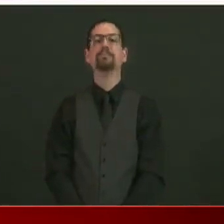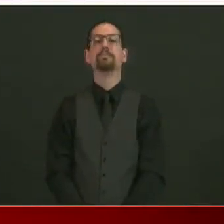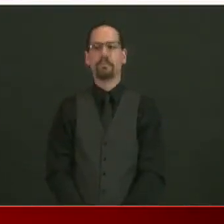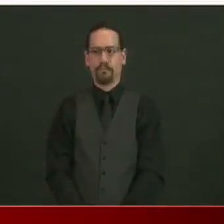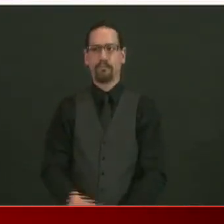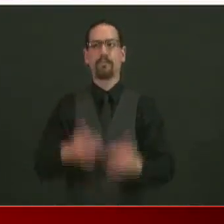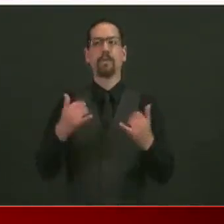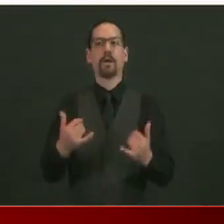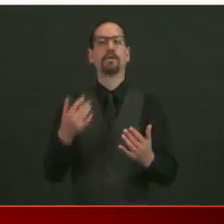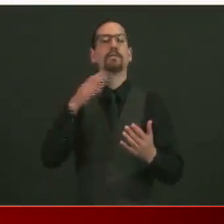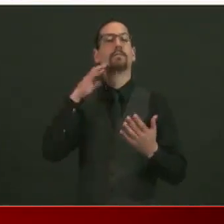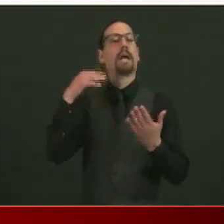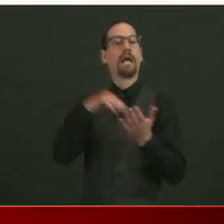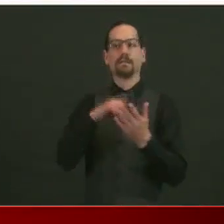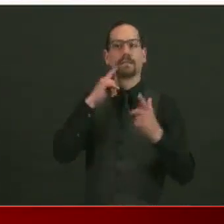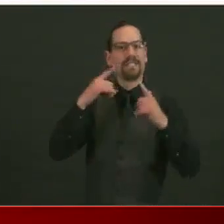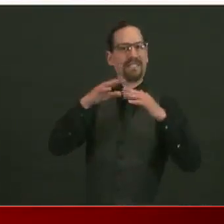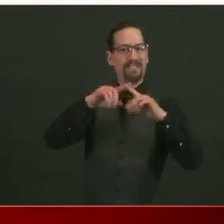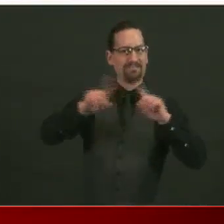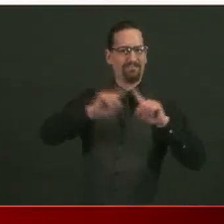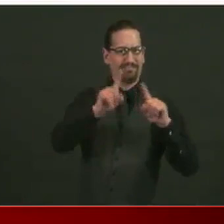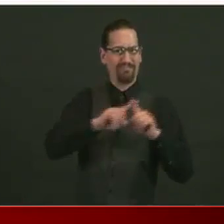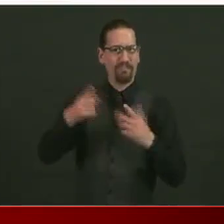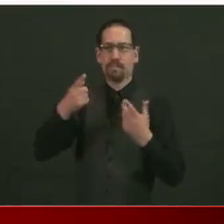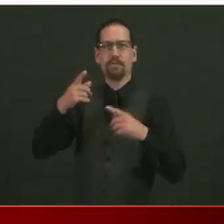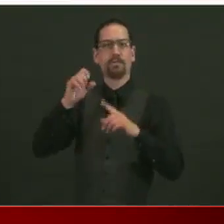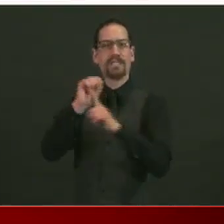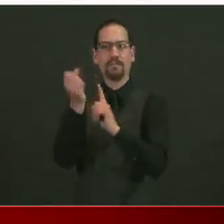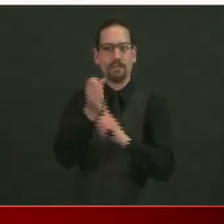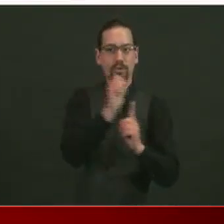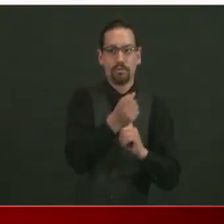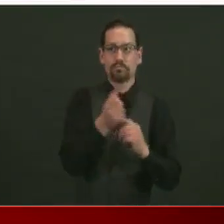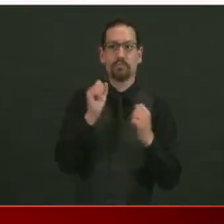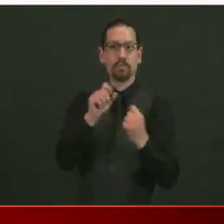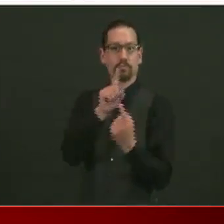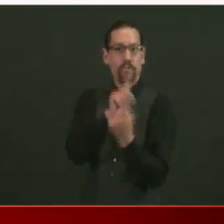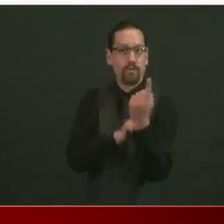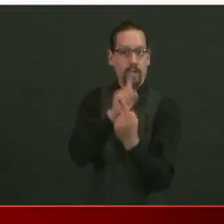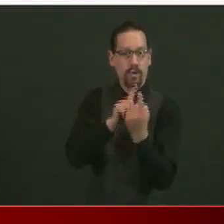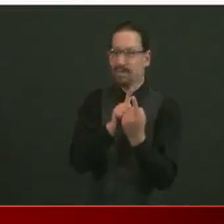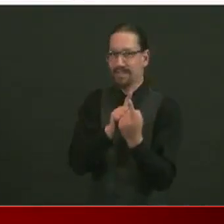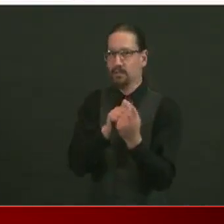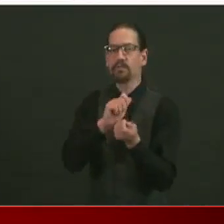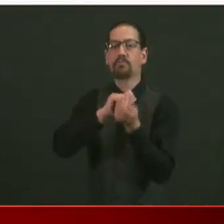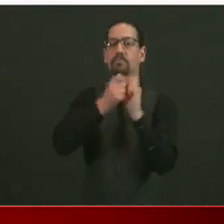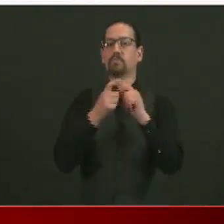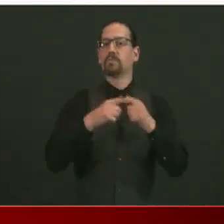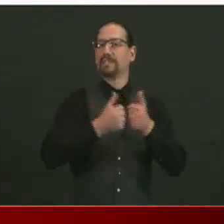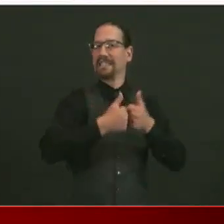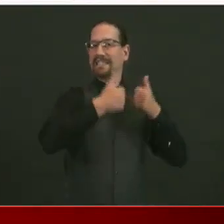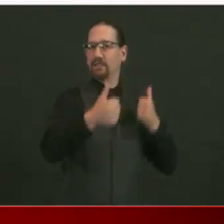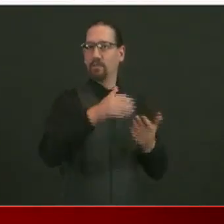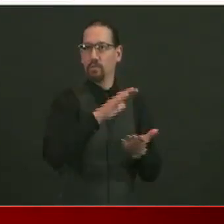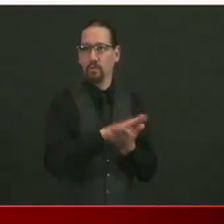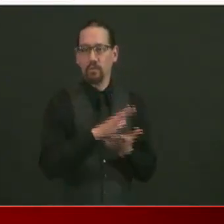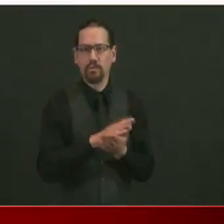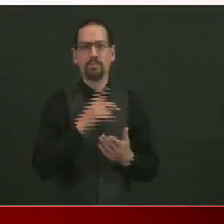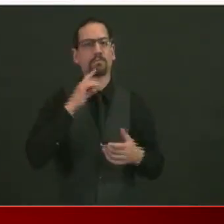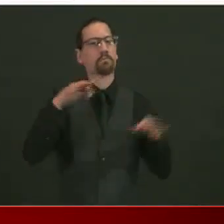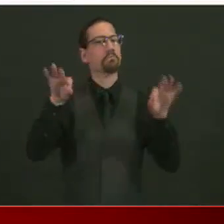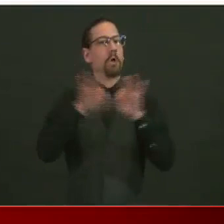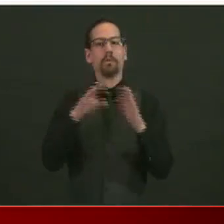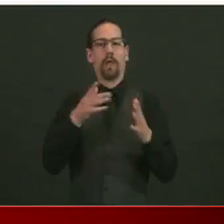from in-person to if we have to go back to distance learning. So the plans have to be made for all those situations that may arise.